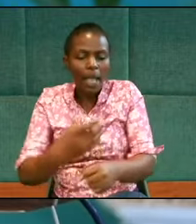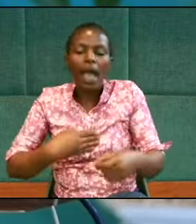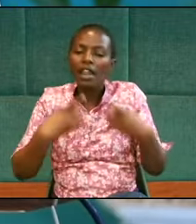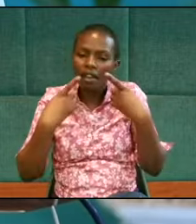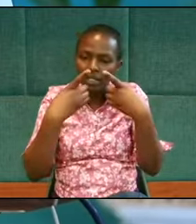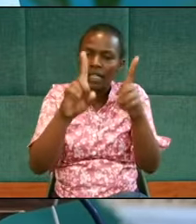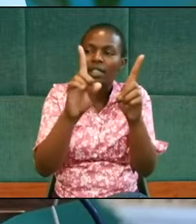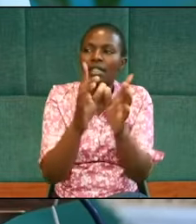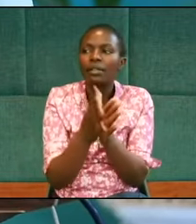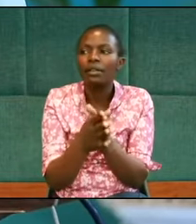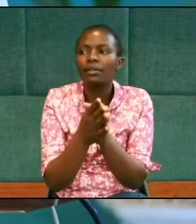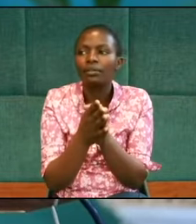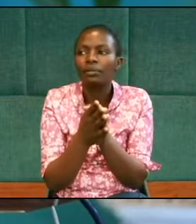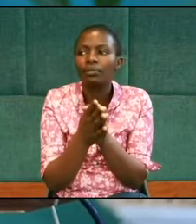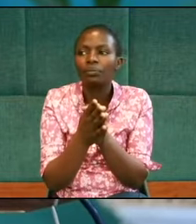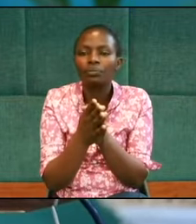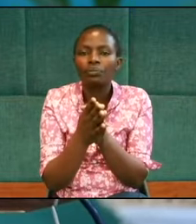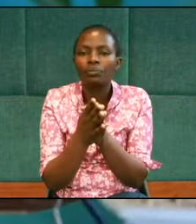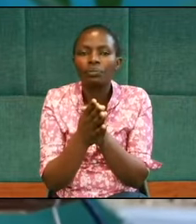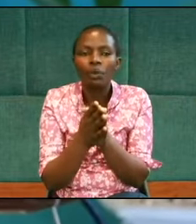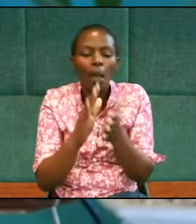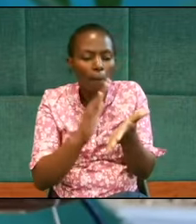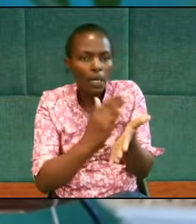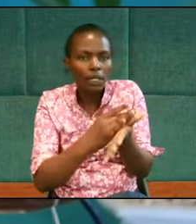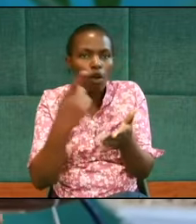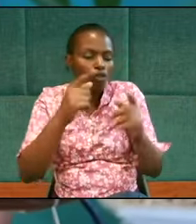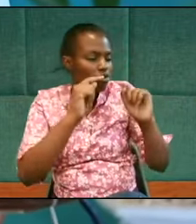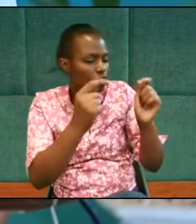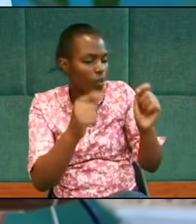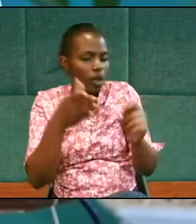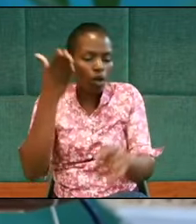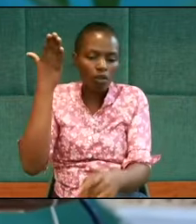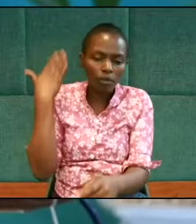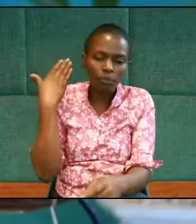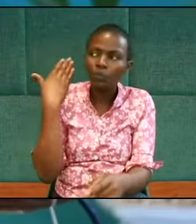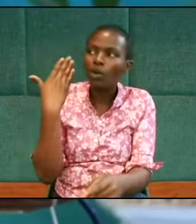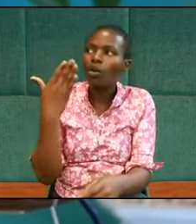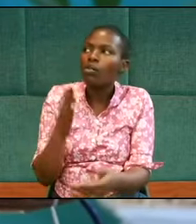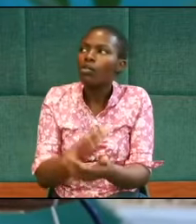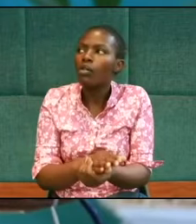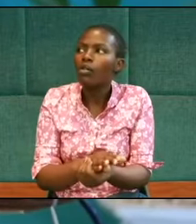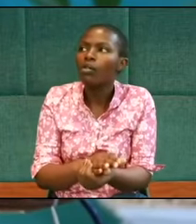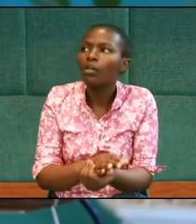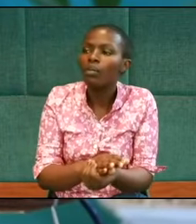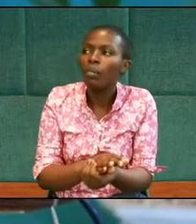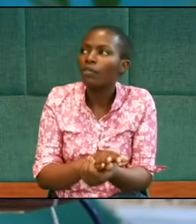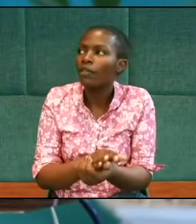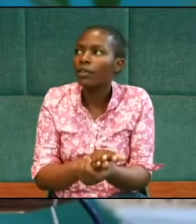flourish. Our subject yesterday was unfamiliar,